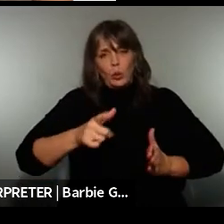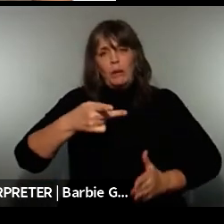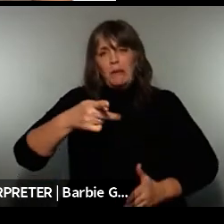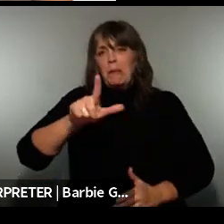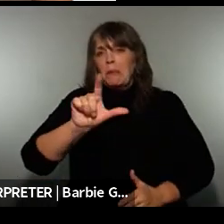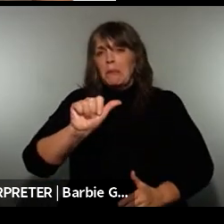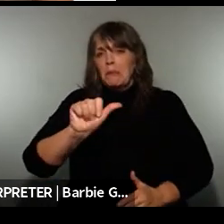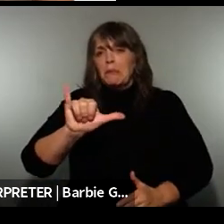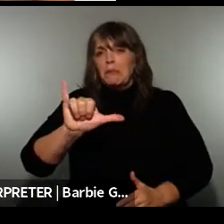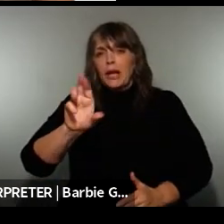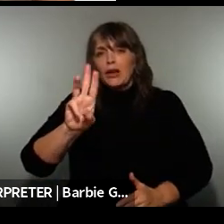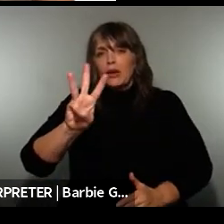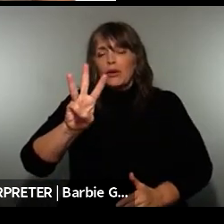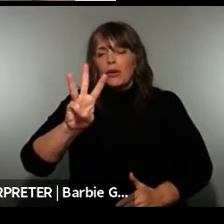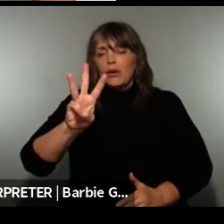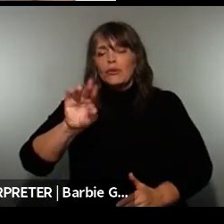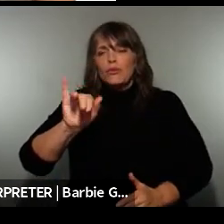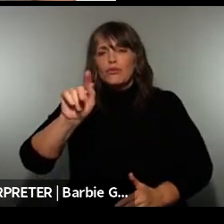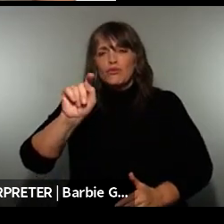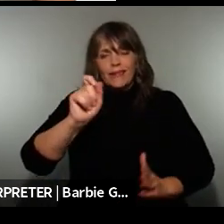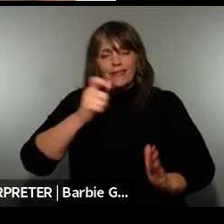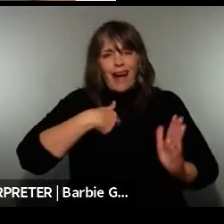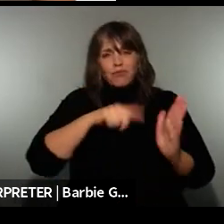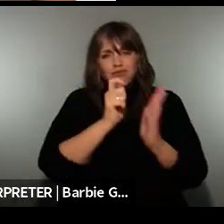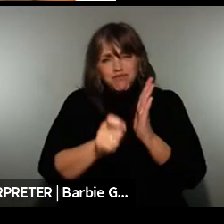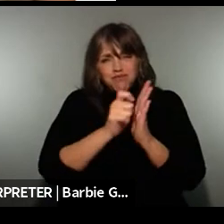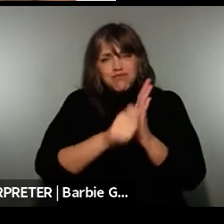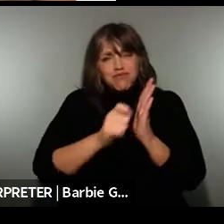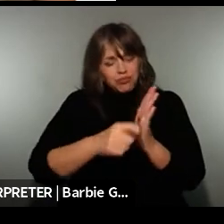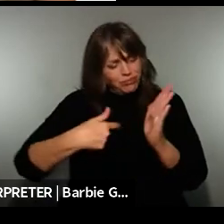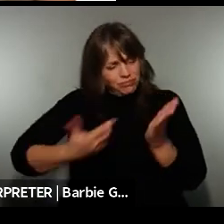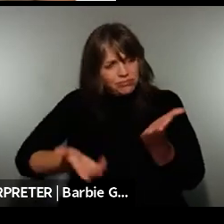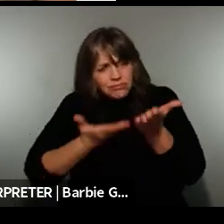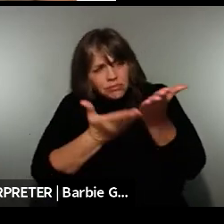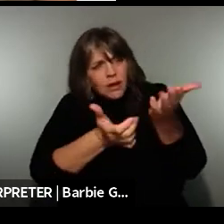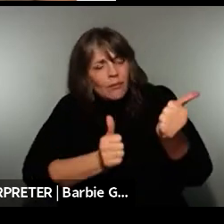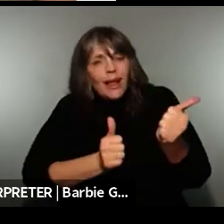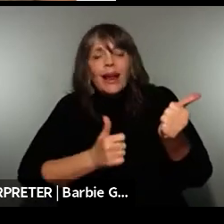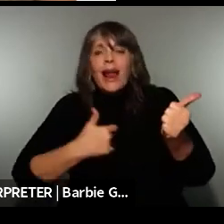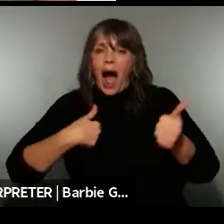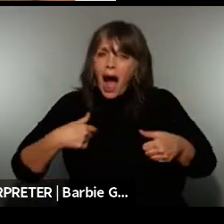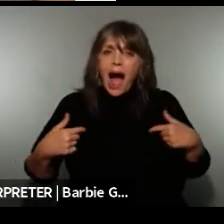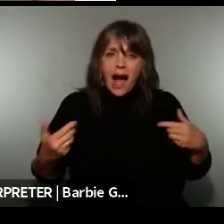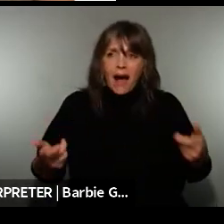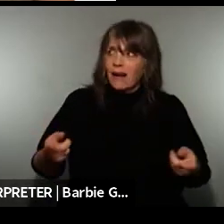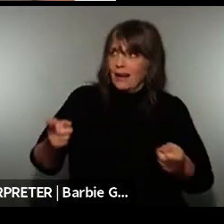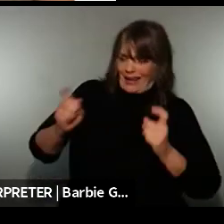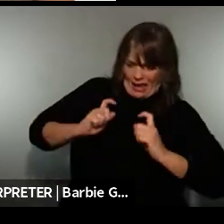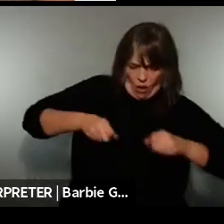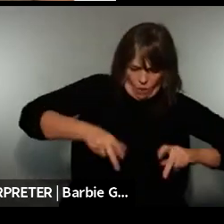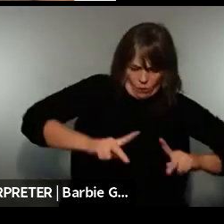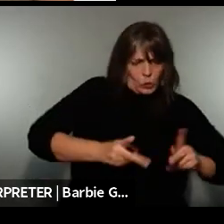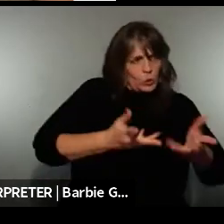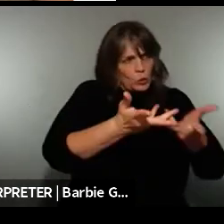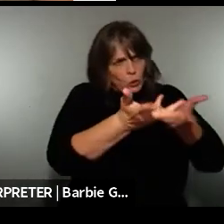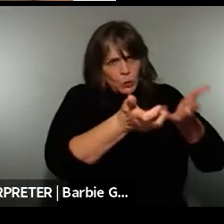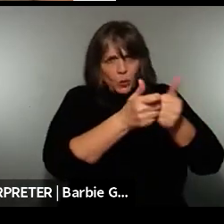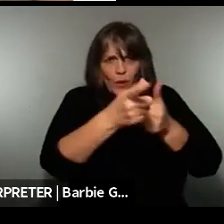opportunity here to just have a dialogue with the theater. And even if in that particular instance, I didn't have